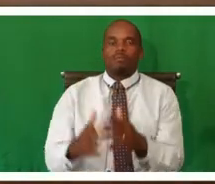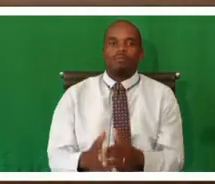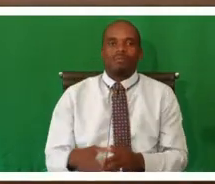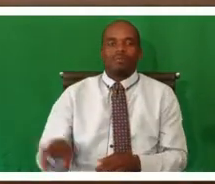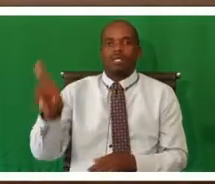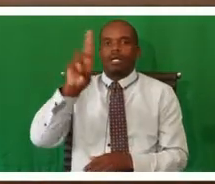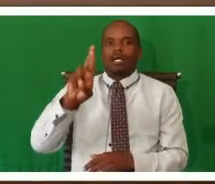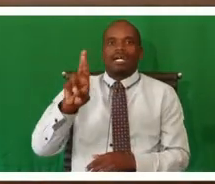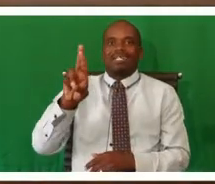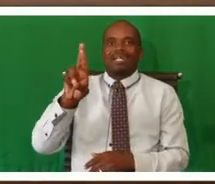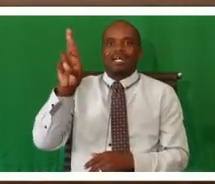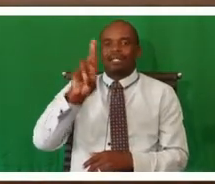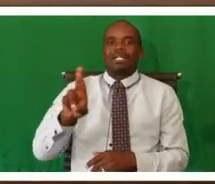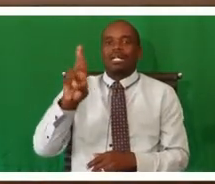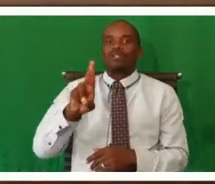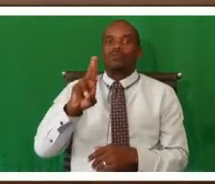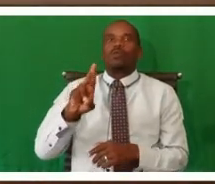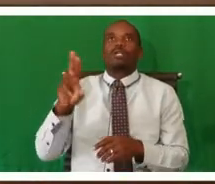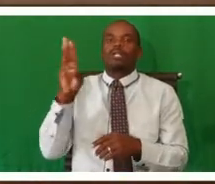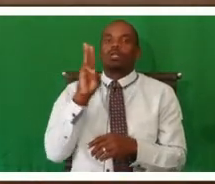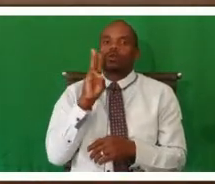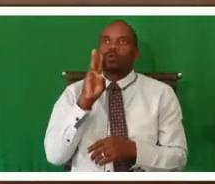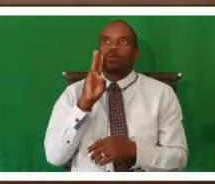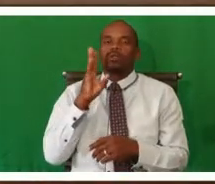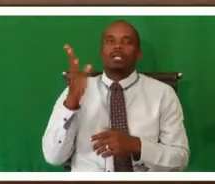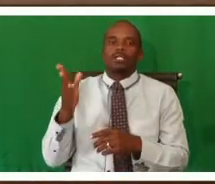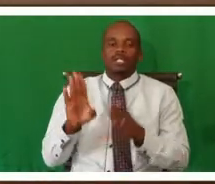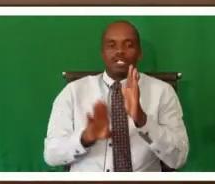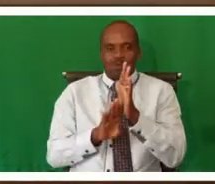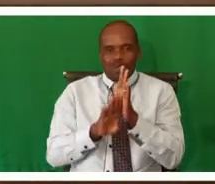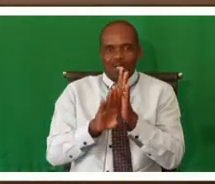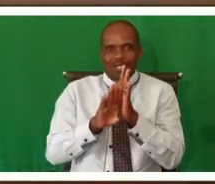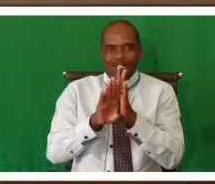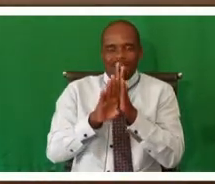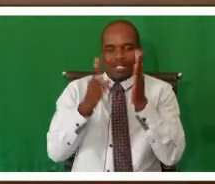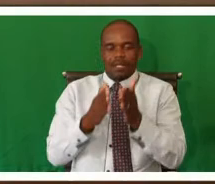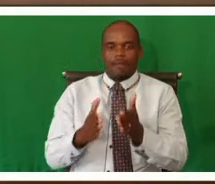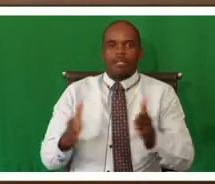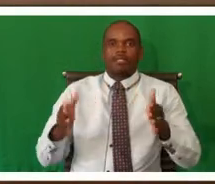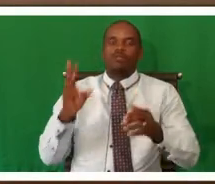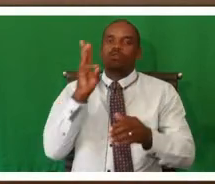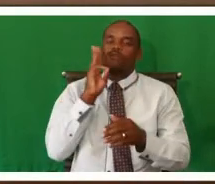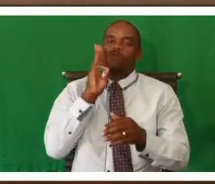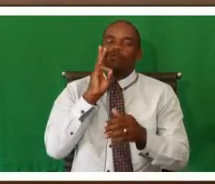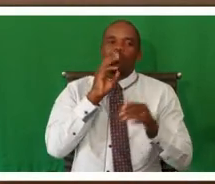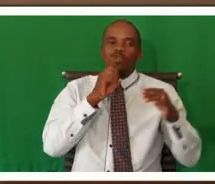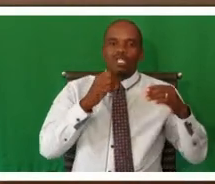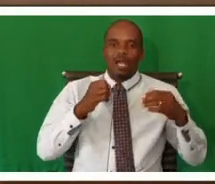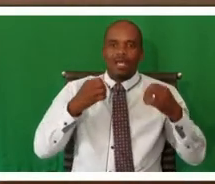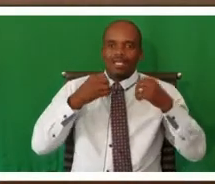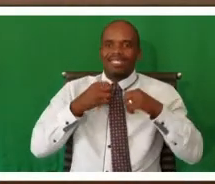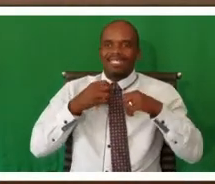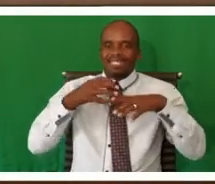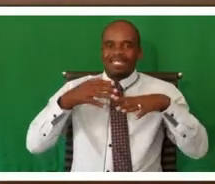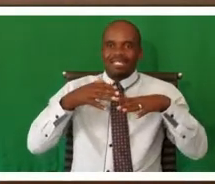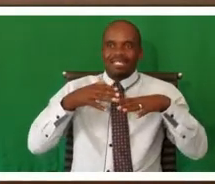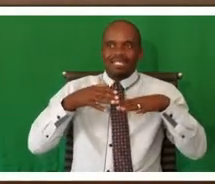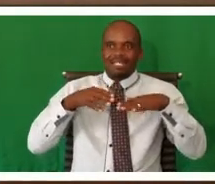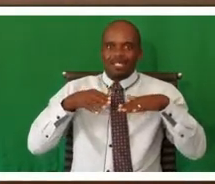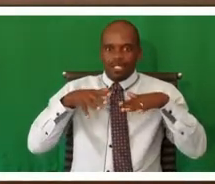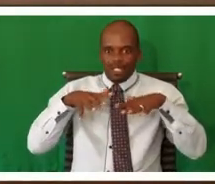Rustfontein water treatment works to increase capacity of water supply to